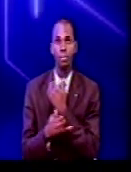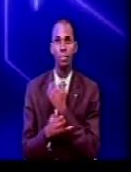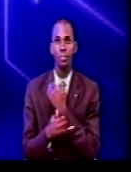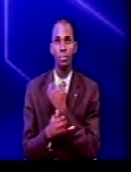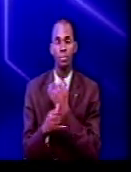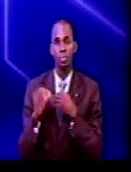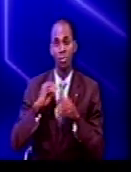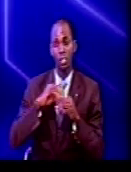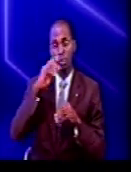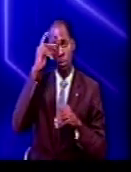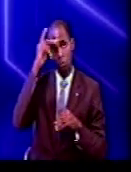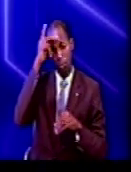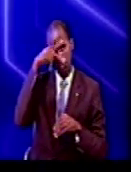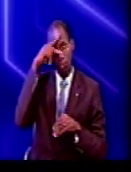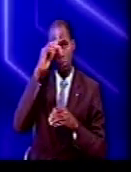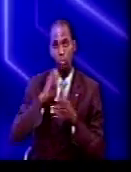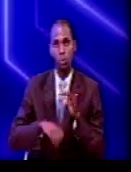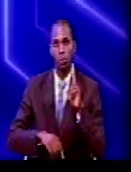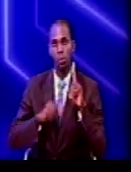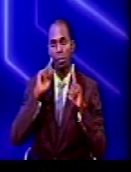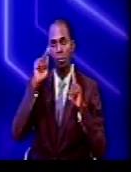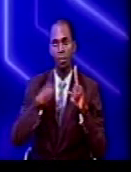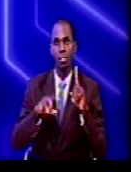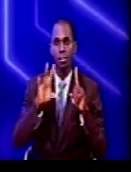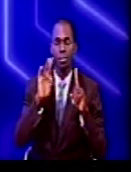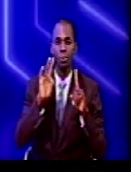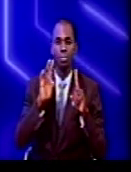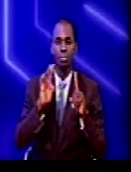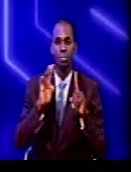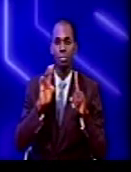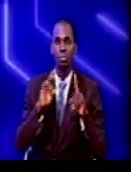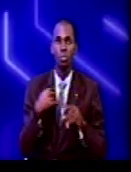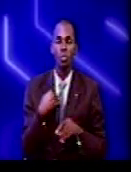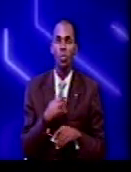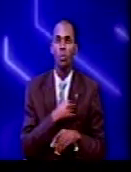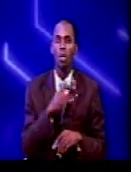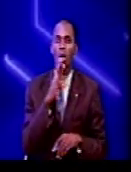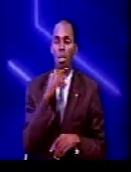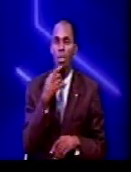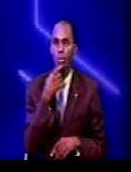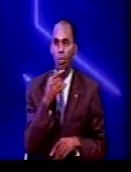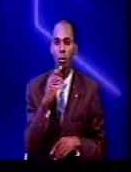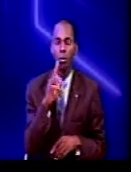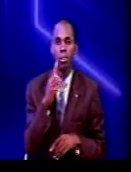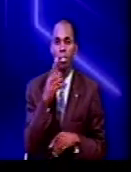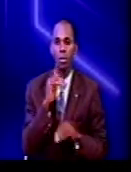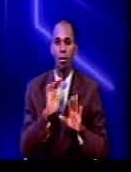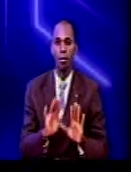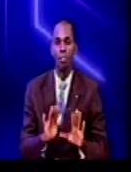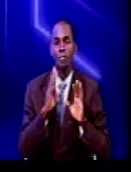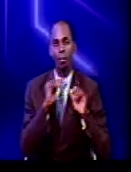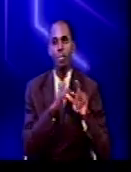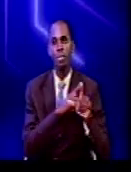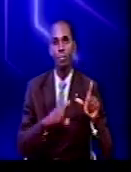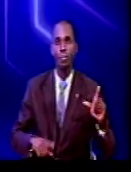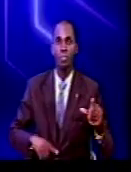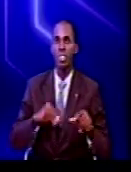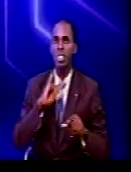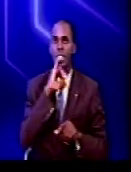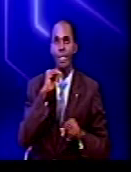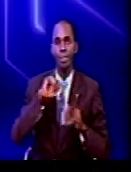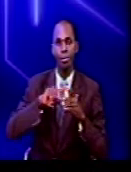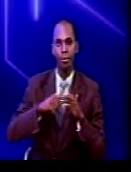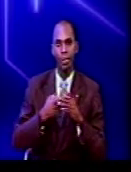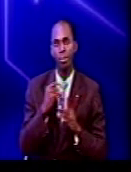all the leaders of the nations. In Proverbs chapter 1, verse 7, we